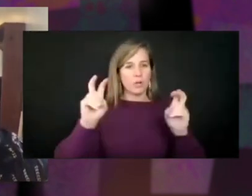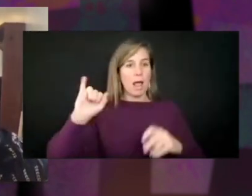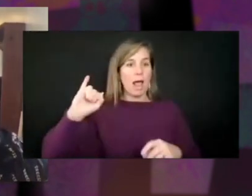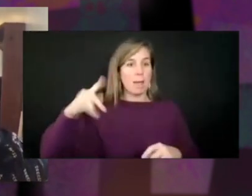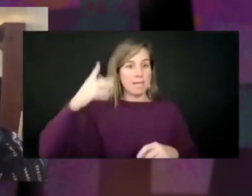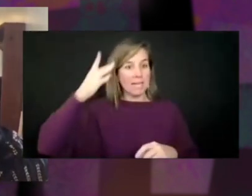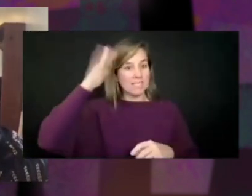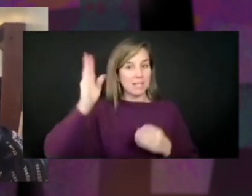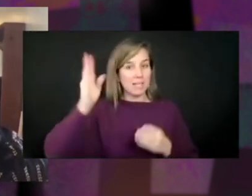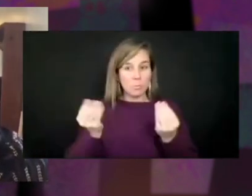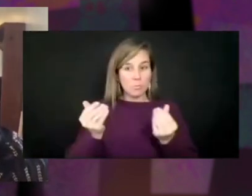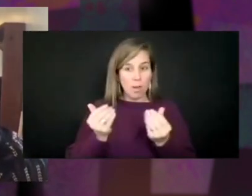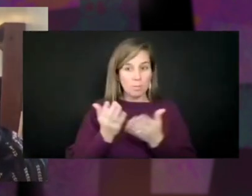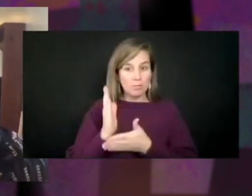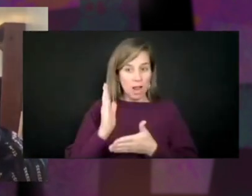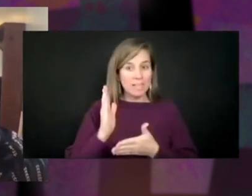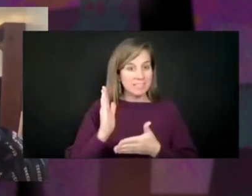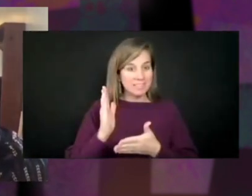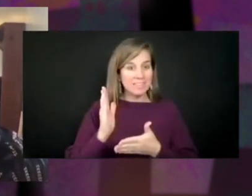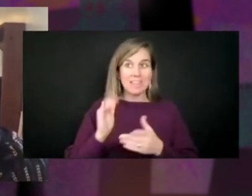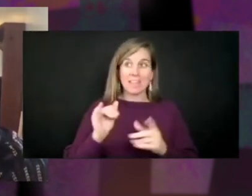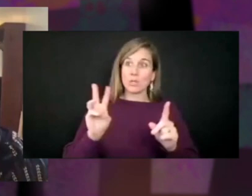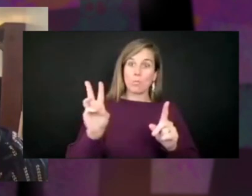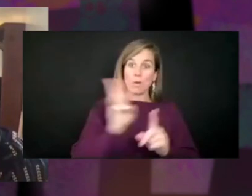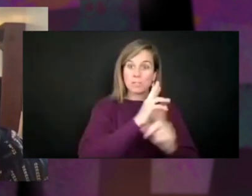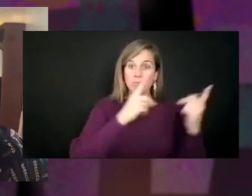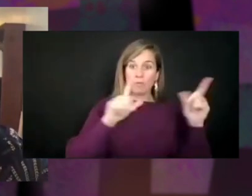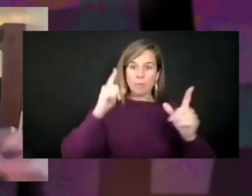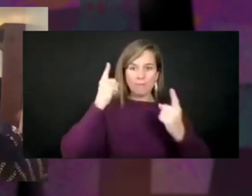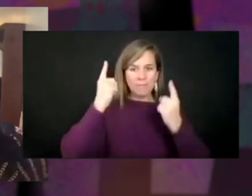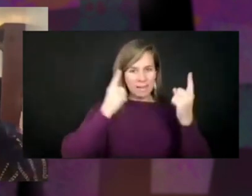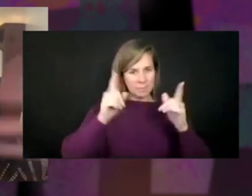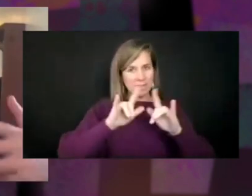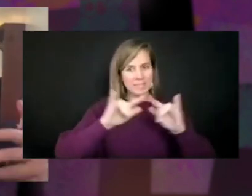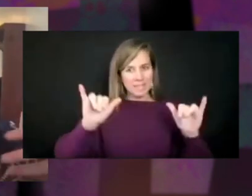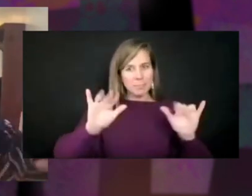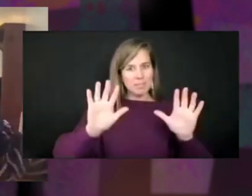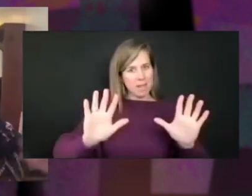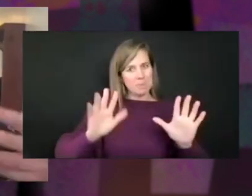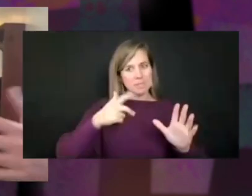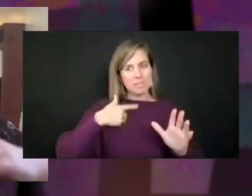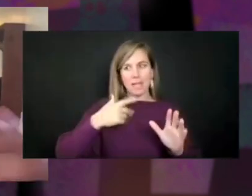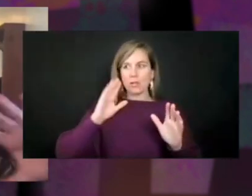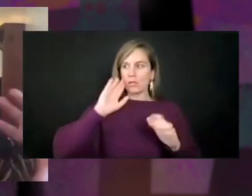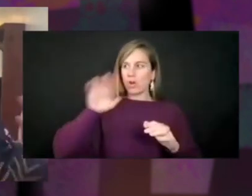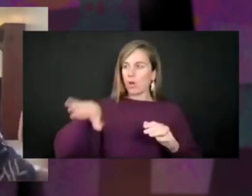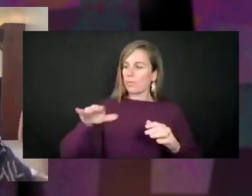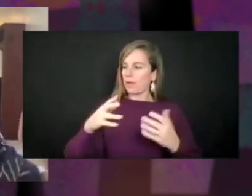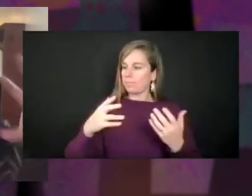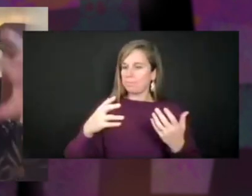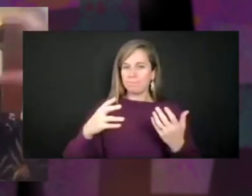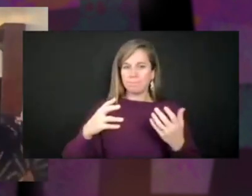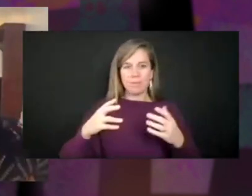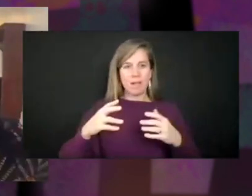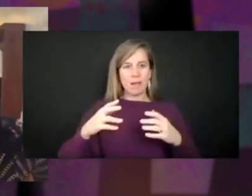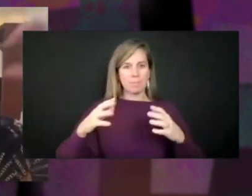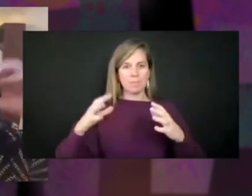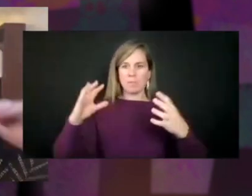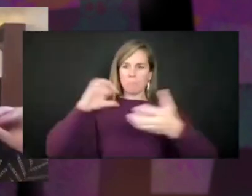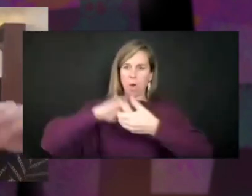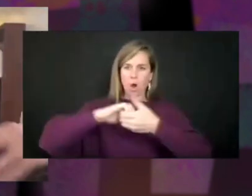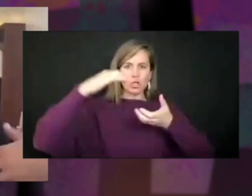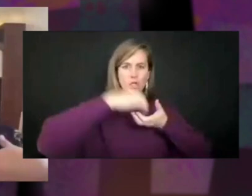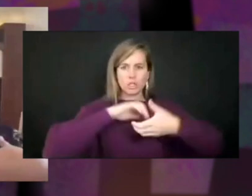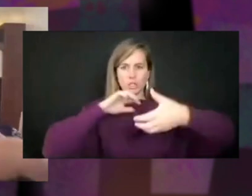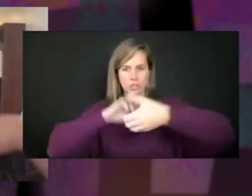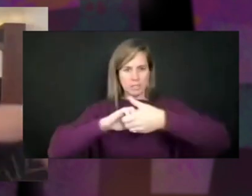come up in a way. And that's such a Western frame of thinking, but knowing the many partners that are part of the National Performance Network, I think about, you know, these different